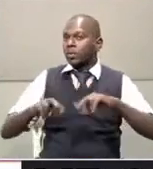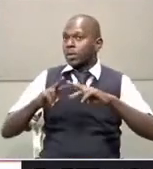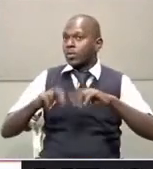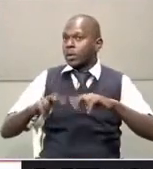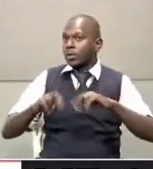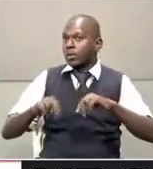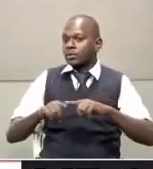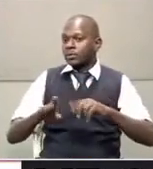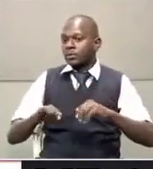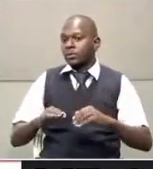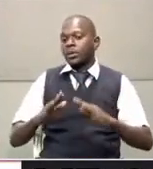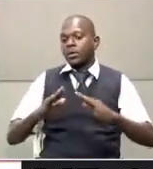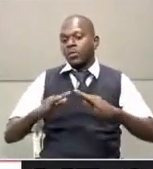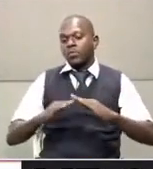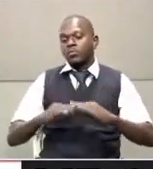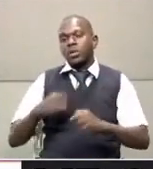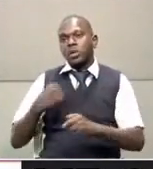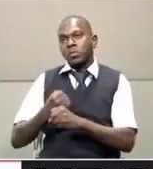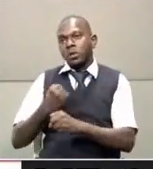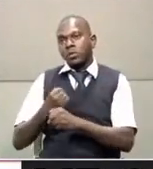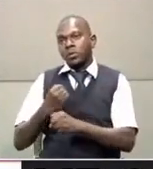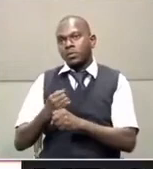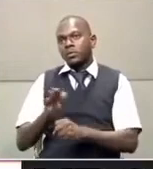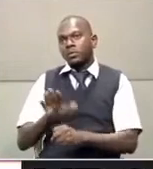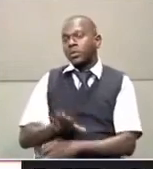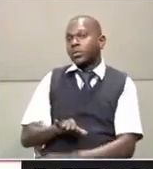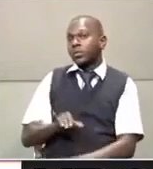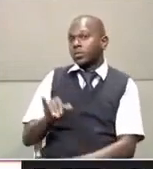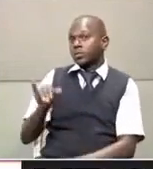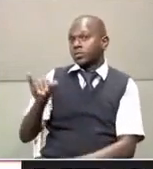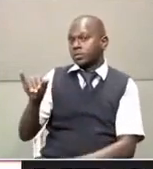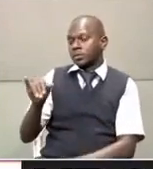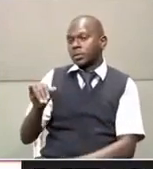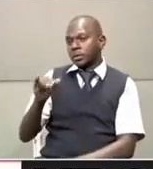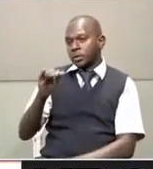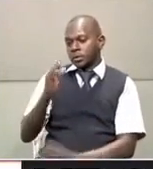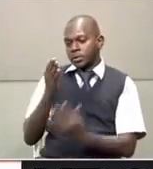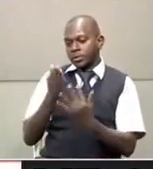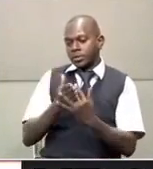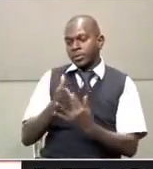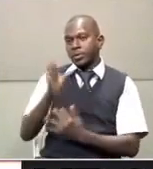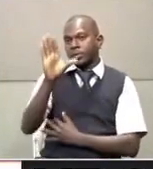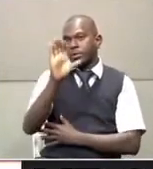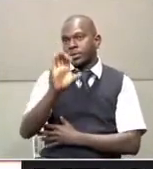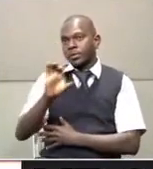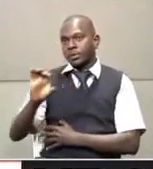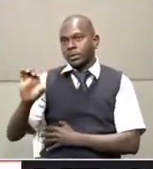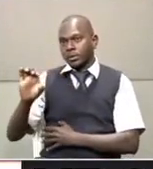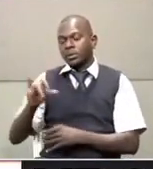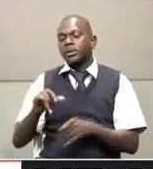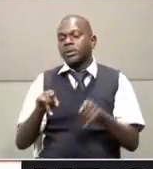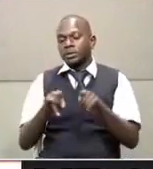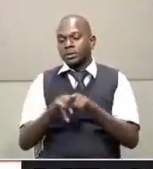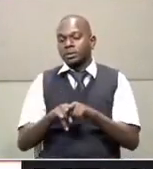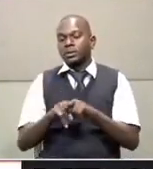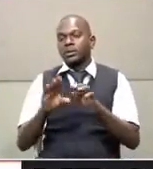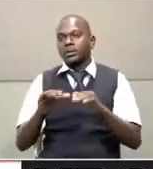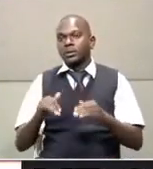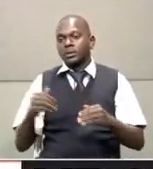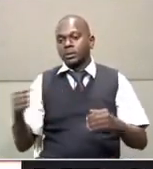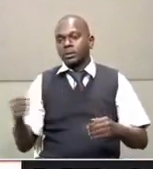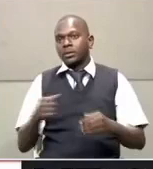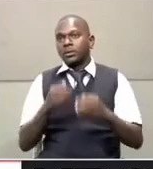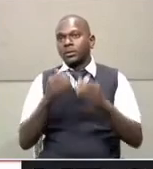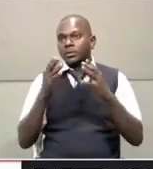for the domestic workers going abroad, especially to the Middle East. And even when the